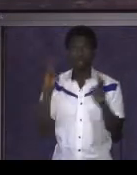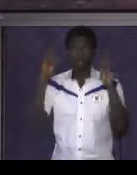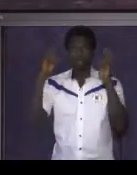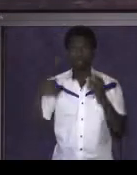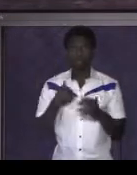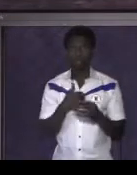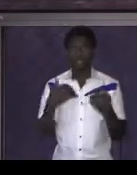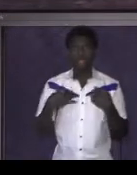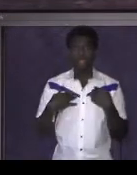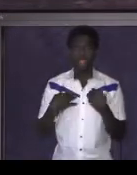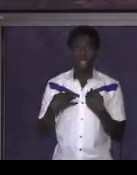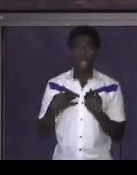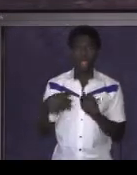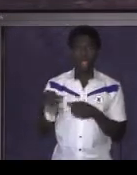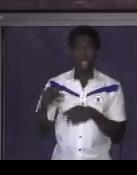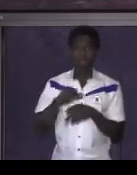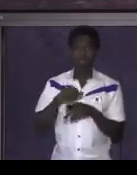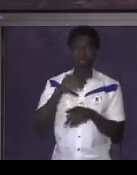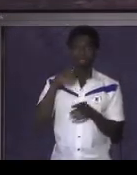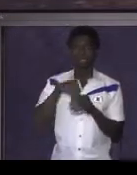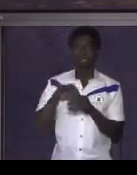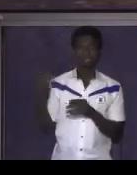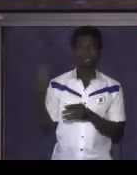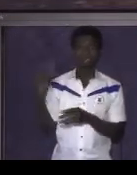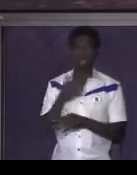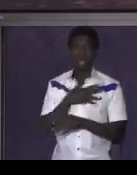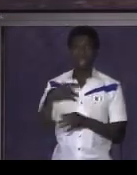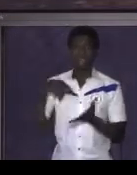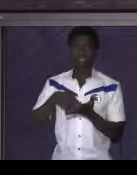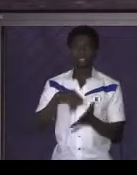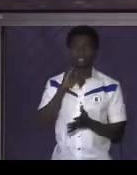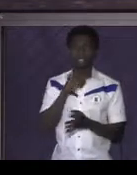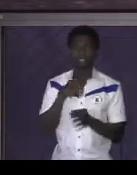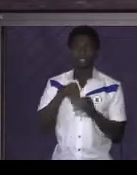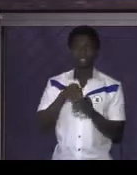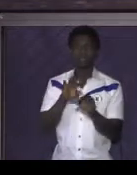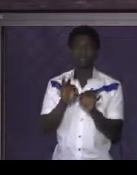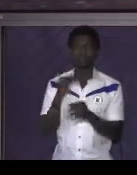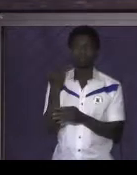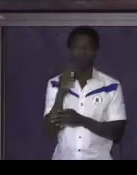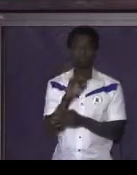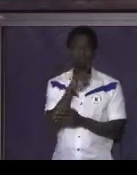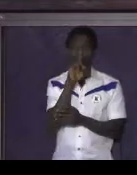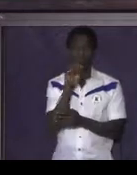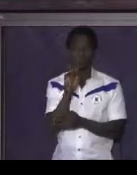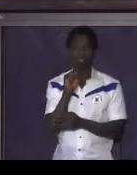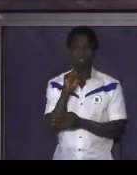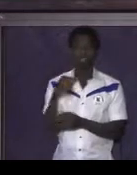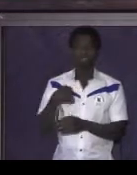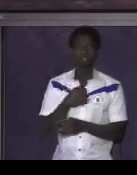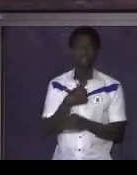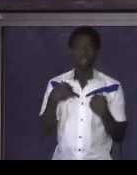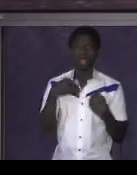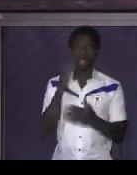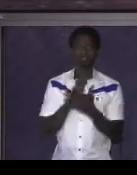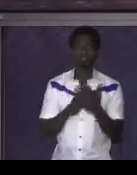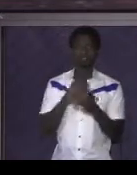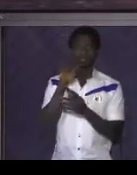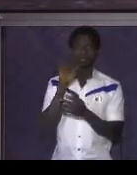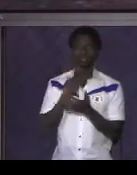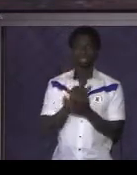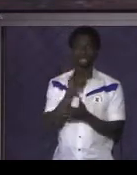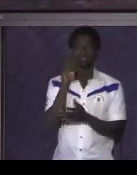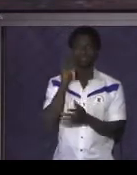have treated in the past. And this is in form of questions. We have some questions that